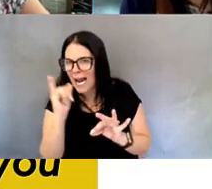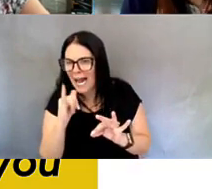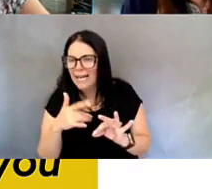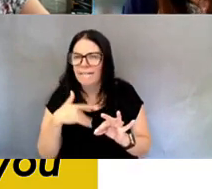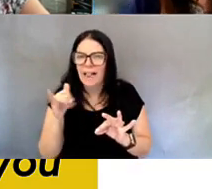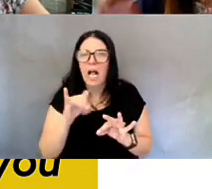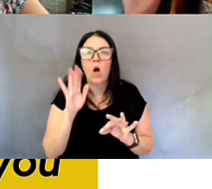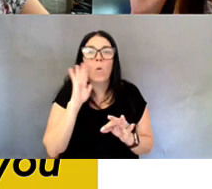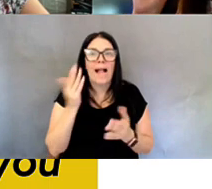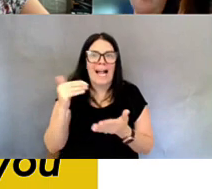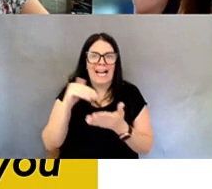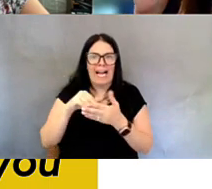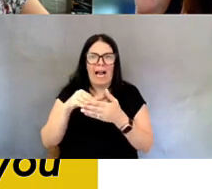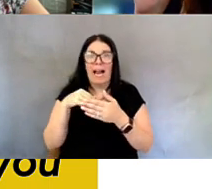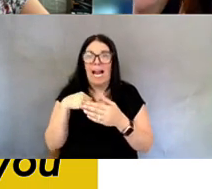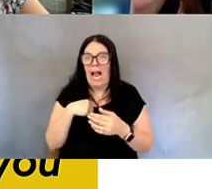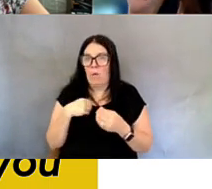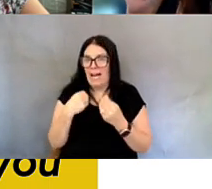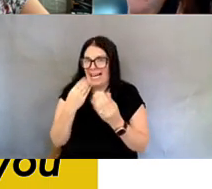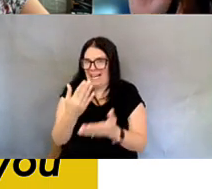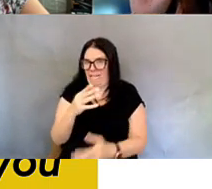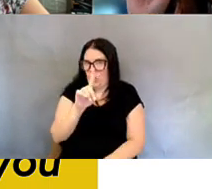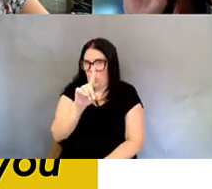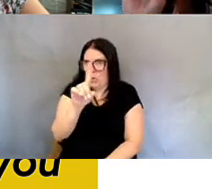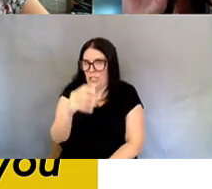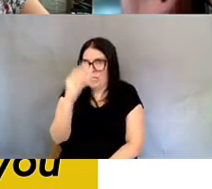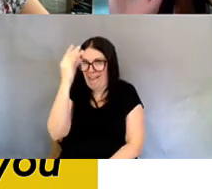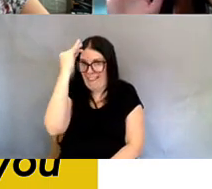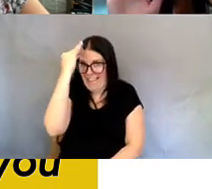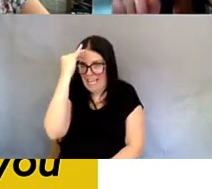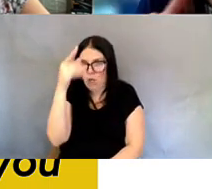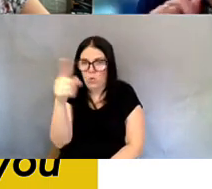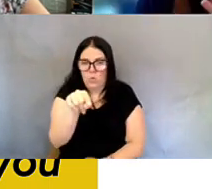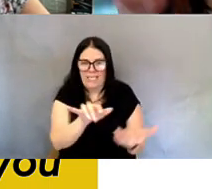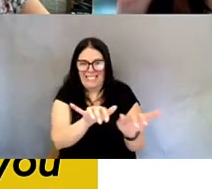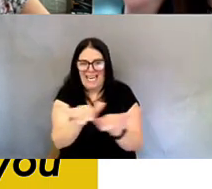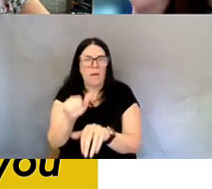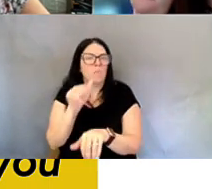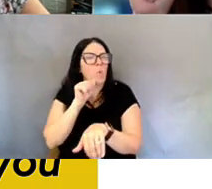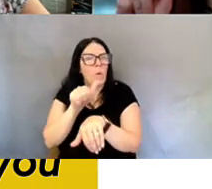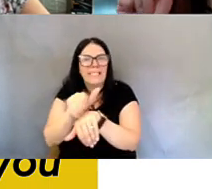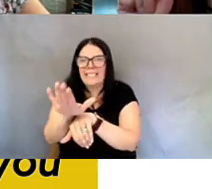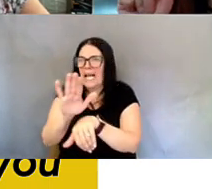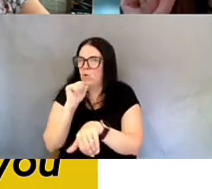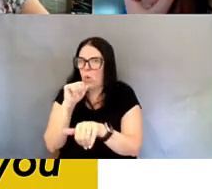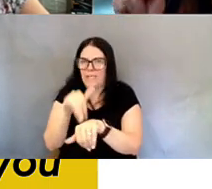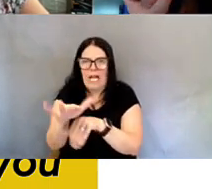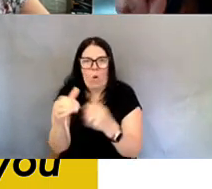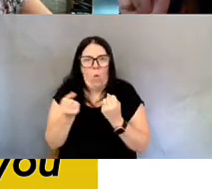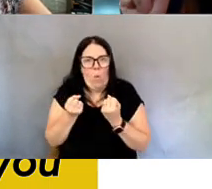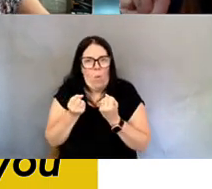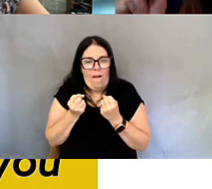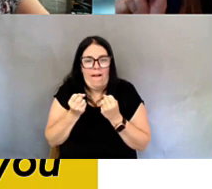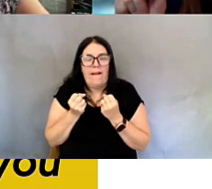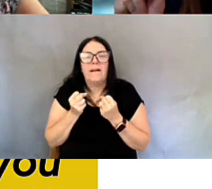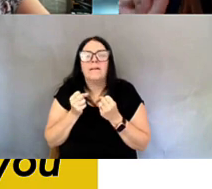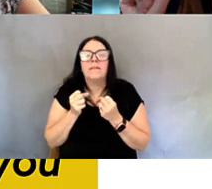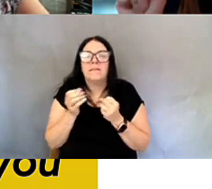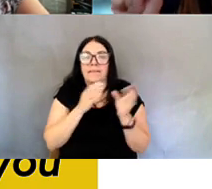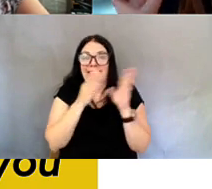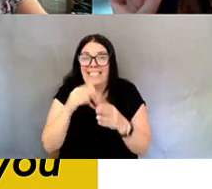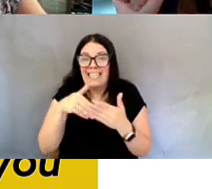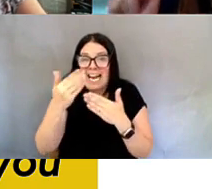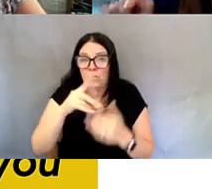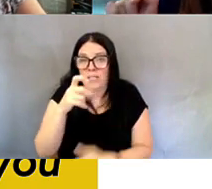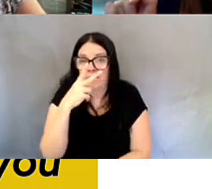which means I'm going to give you a moment to think and type without sending. How do you yourself know